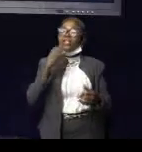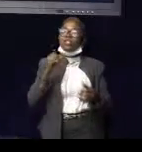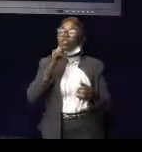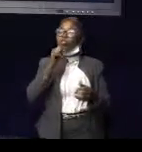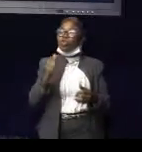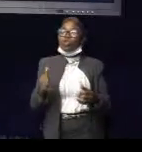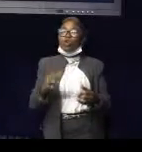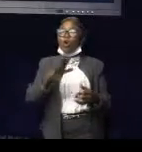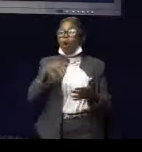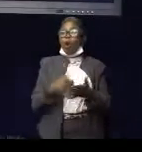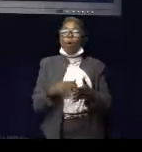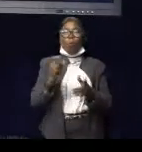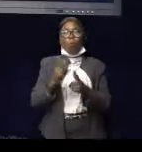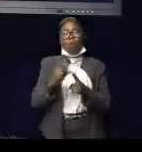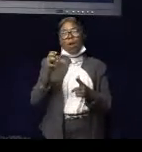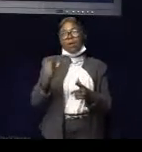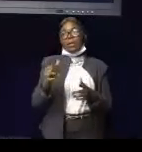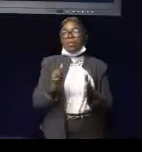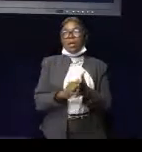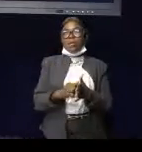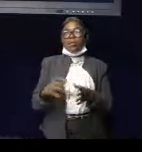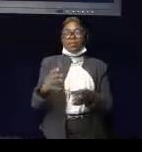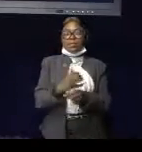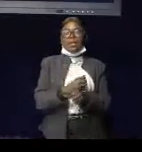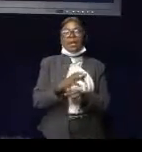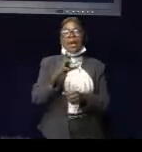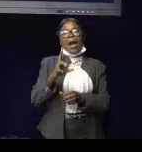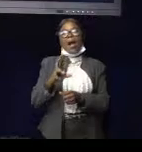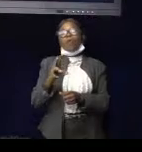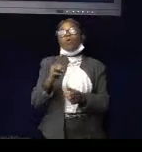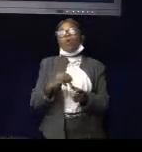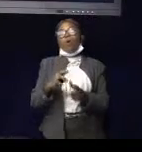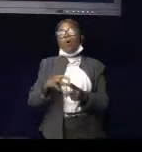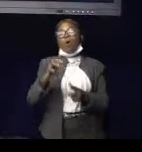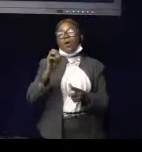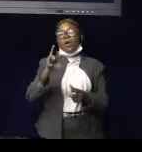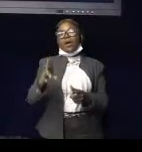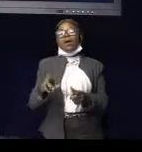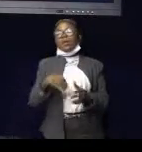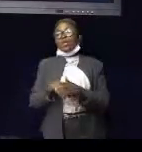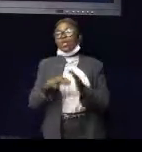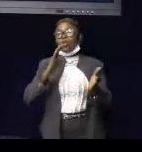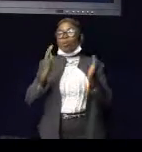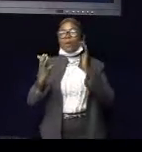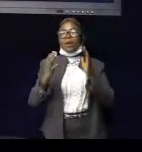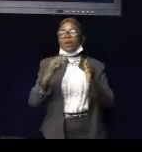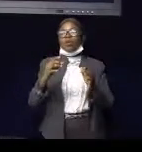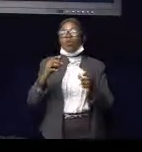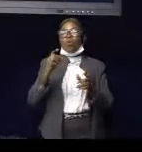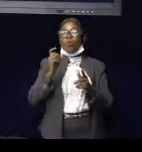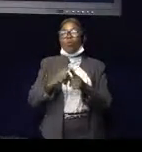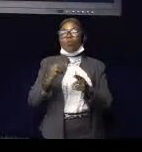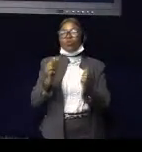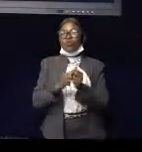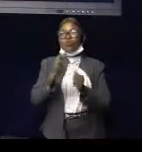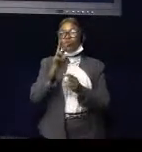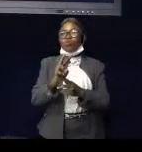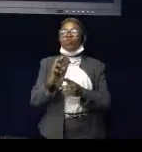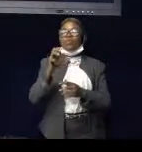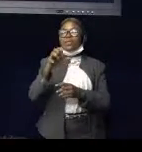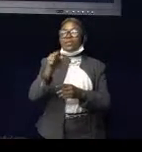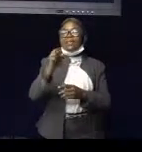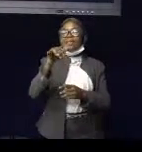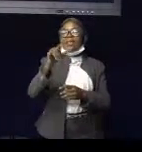all words that take R or ER in comparative. Words with two syllables or more than